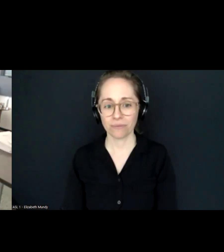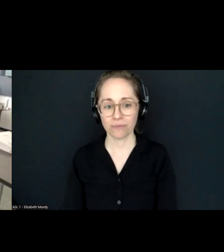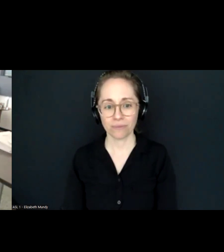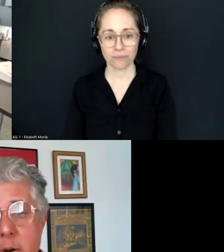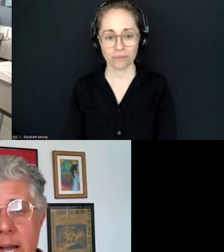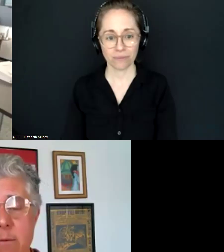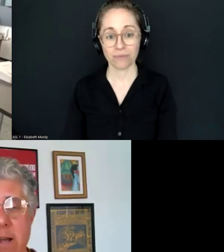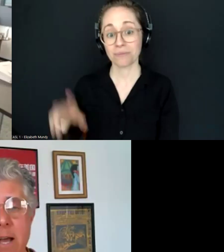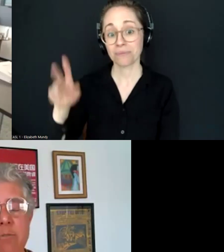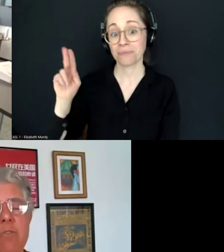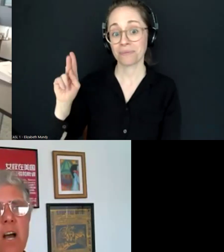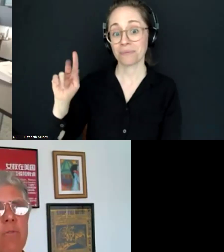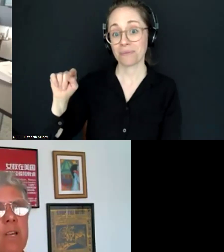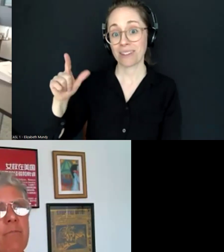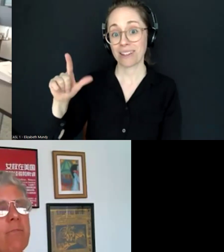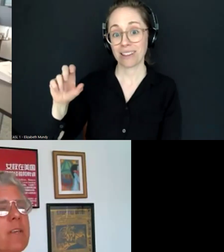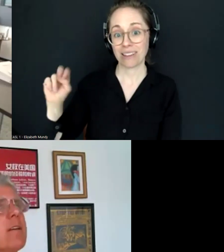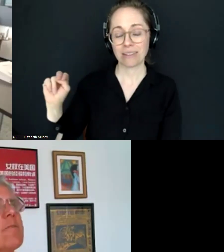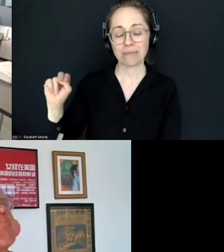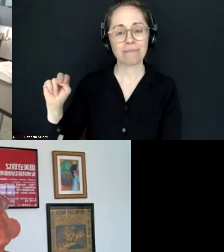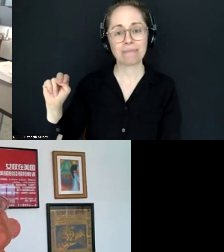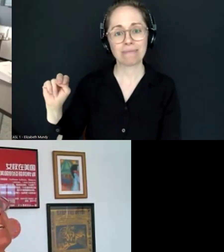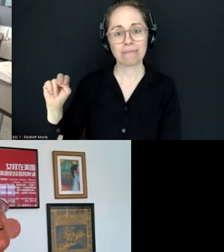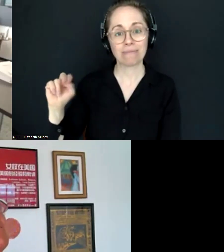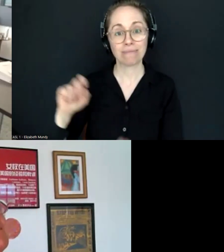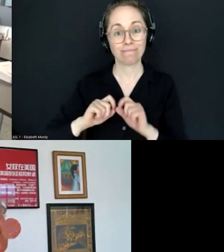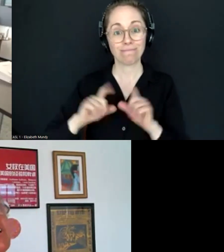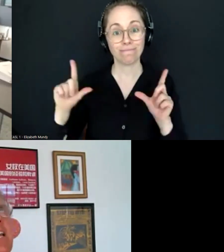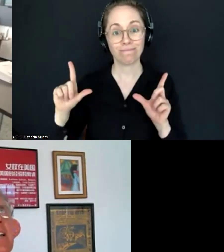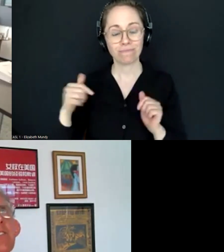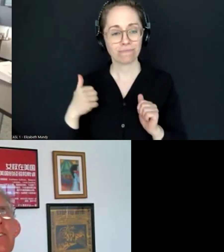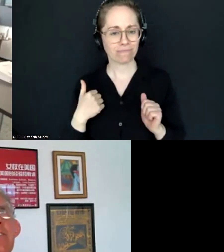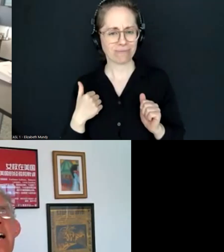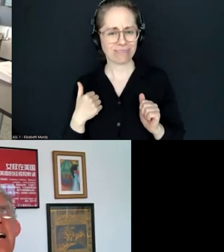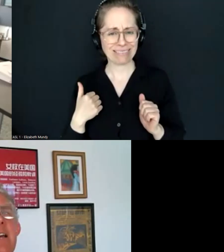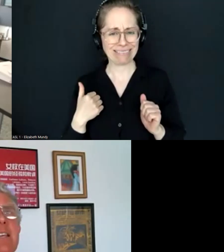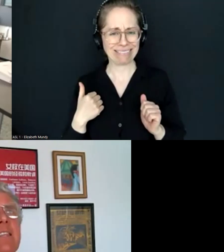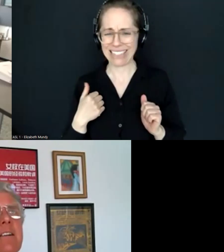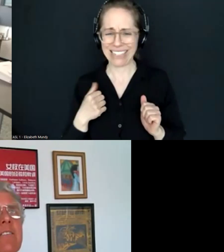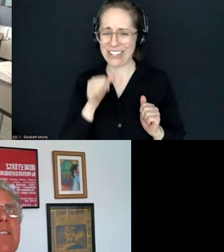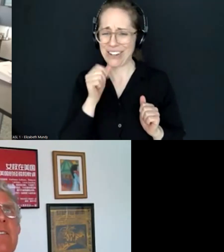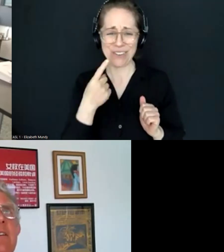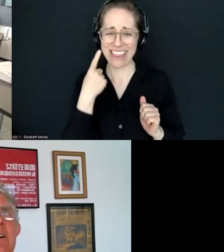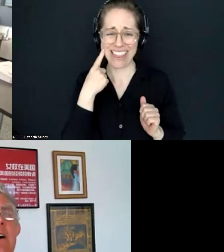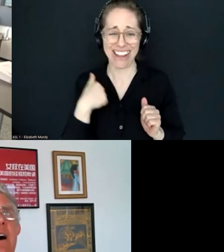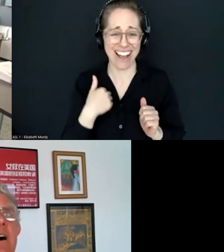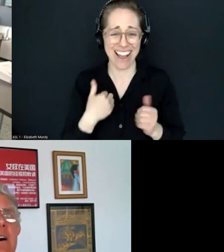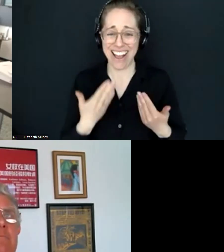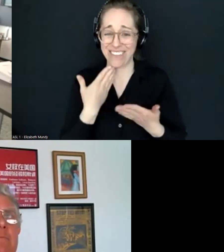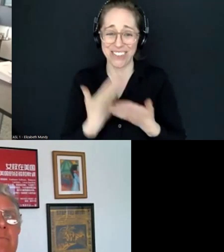I don't know if, I don't think I have a good answer for that. I think that there are